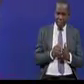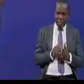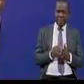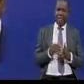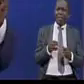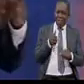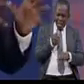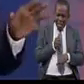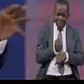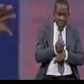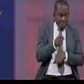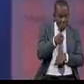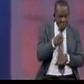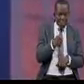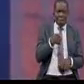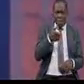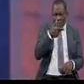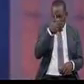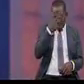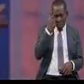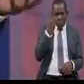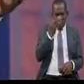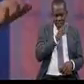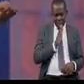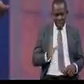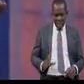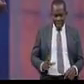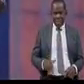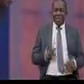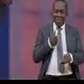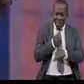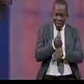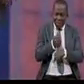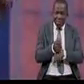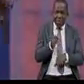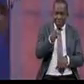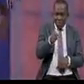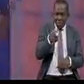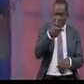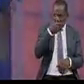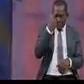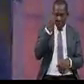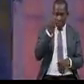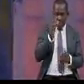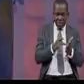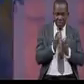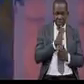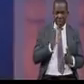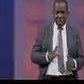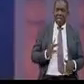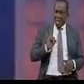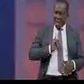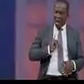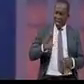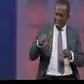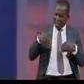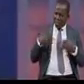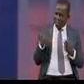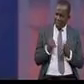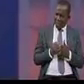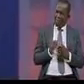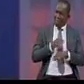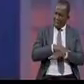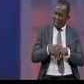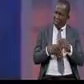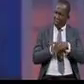Christ. They reproach me because of Christ. I take that like pomade and I rub it like this, and I rub